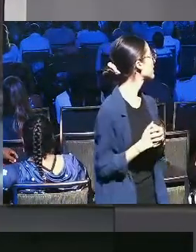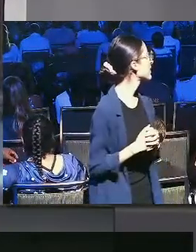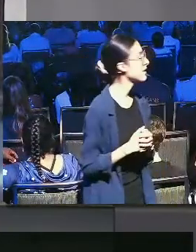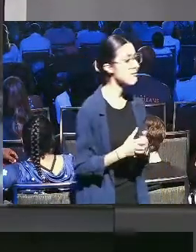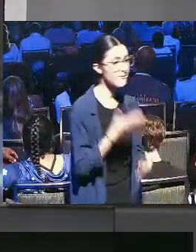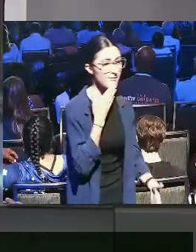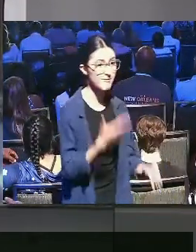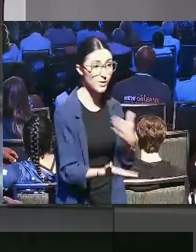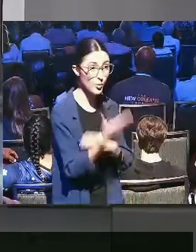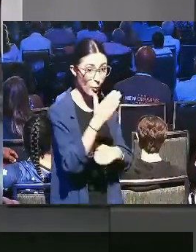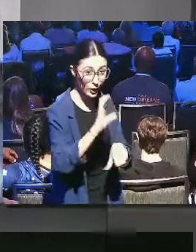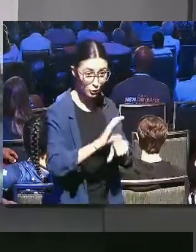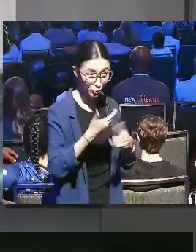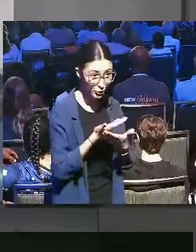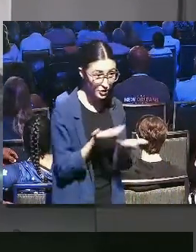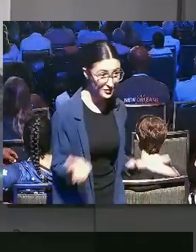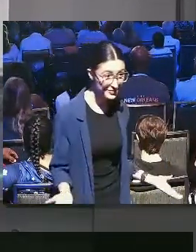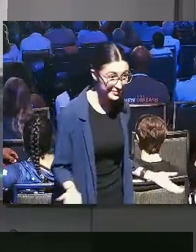Good morning, church.